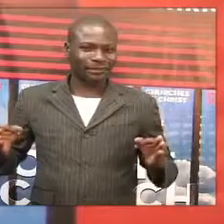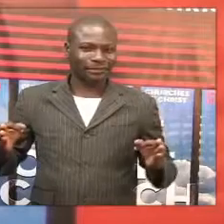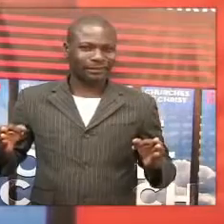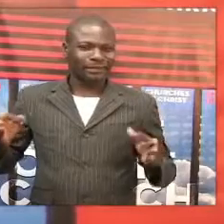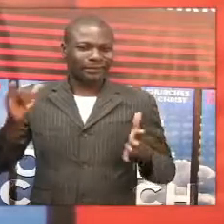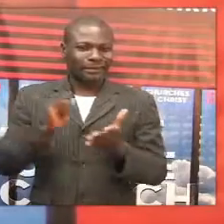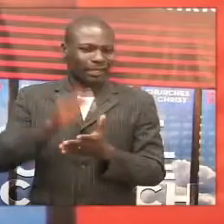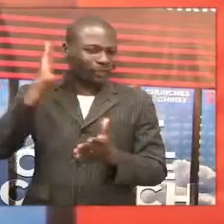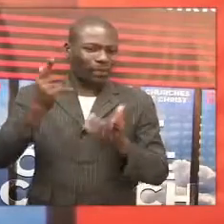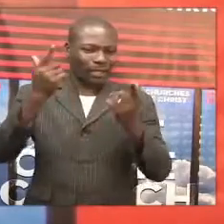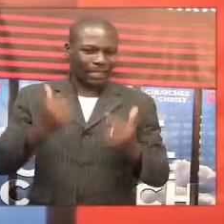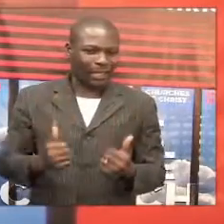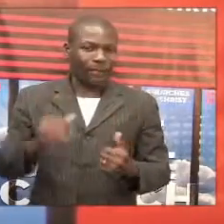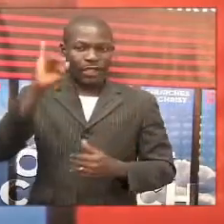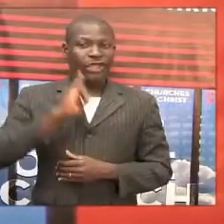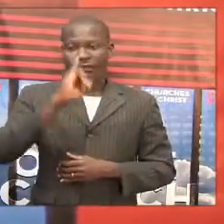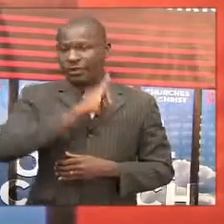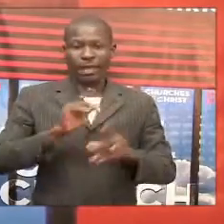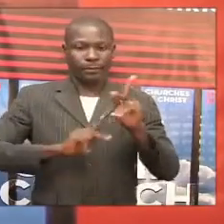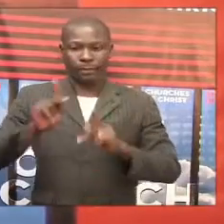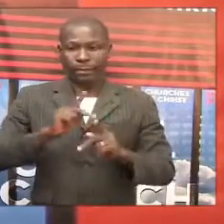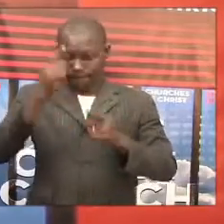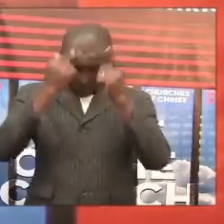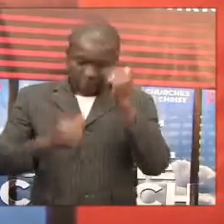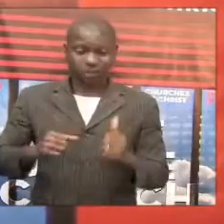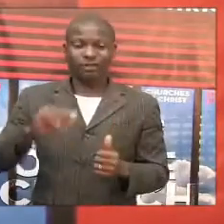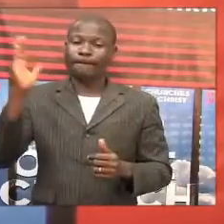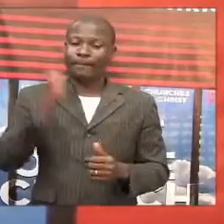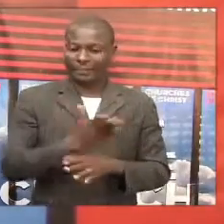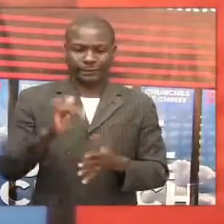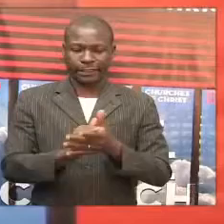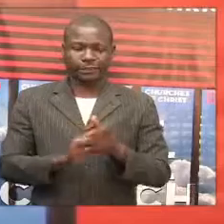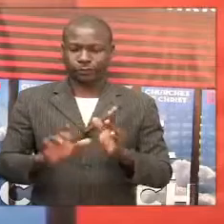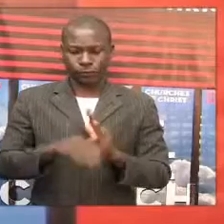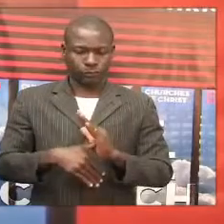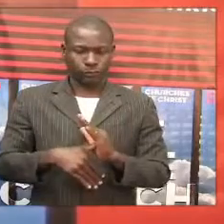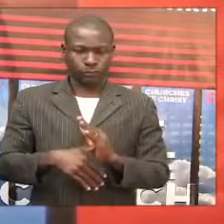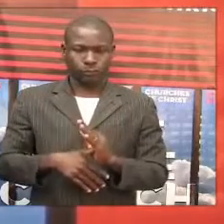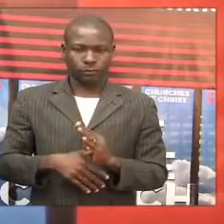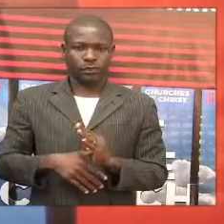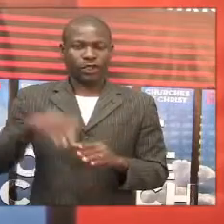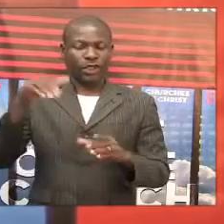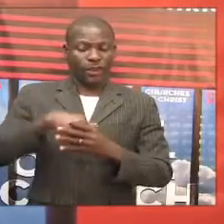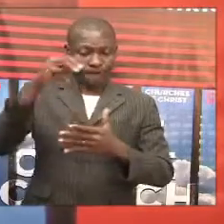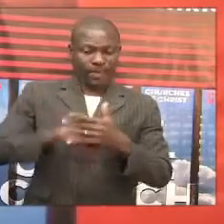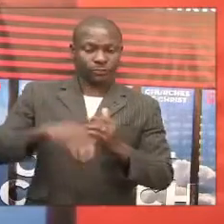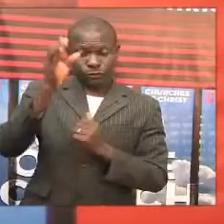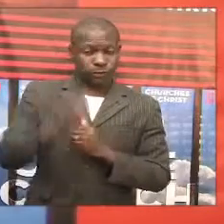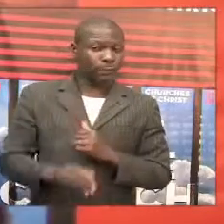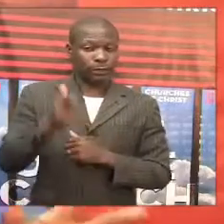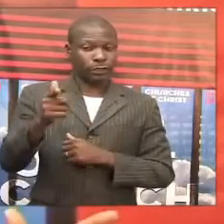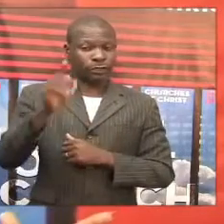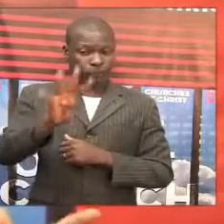ebeba Israel for so enam omoso odinti. It is also Matthew 24 in the radio.